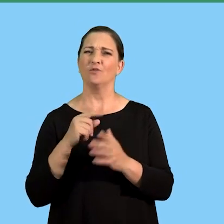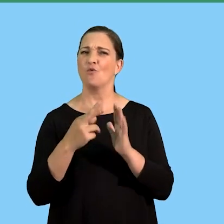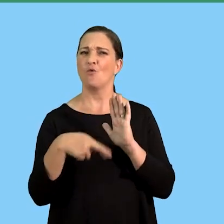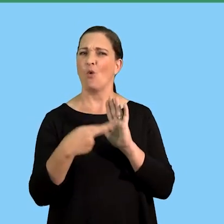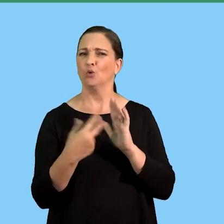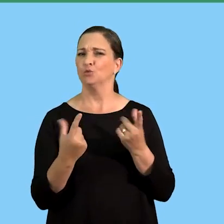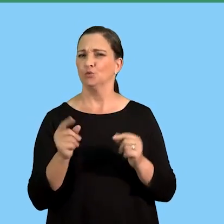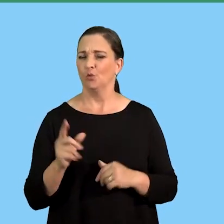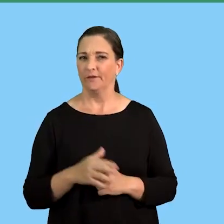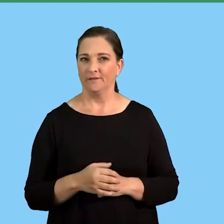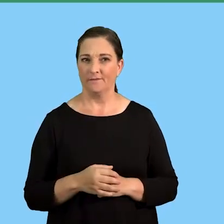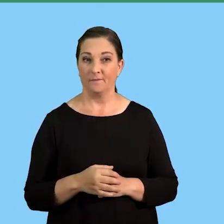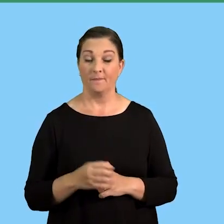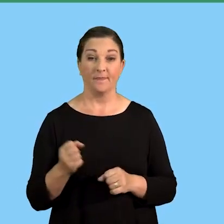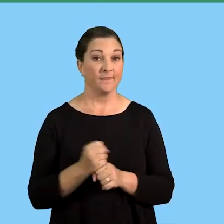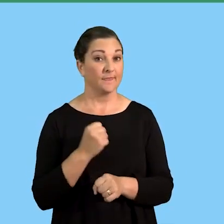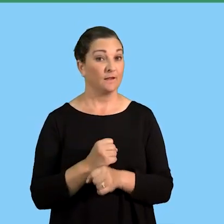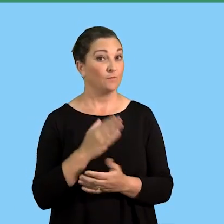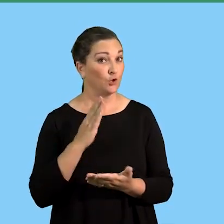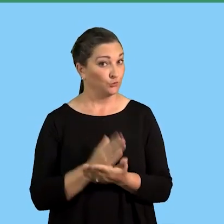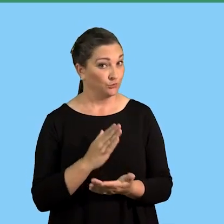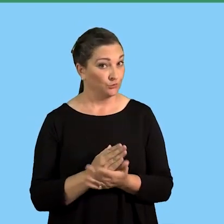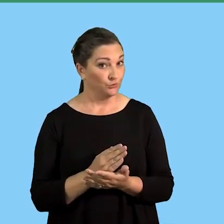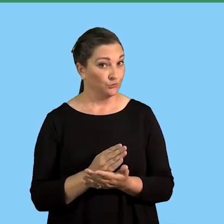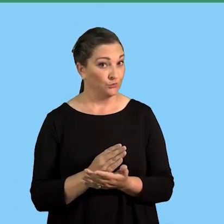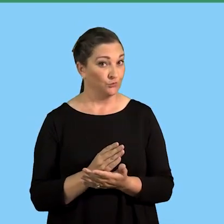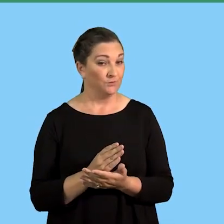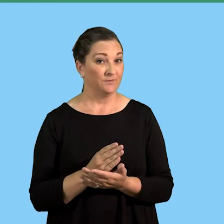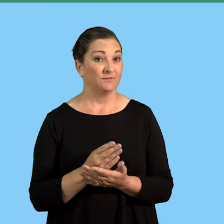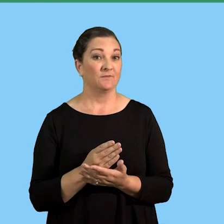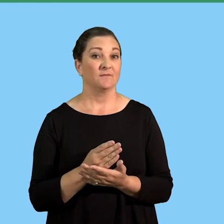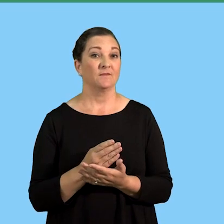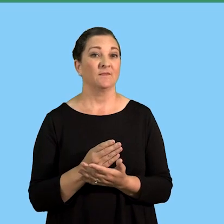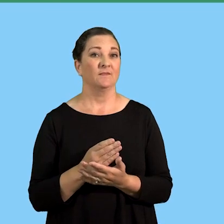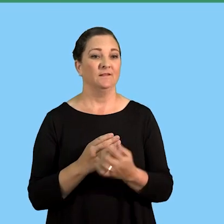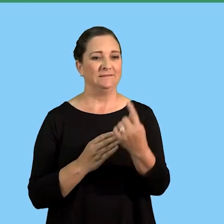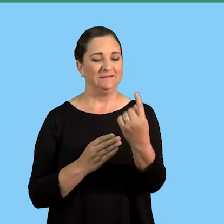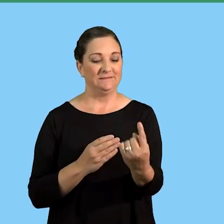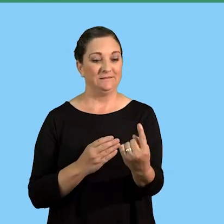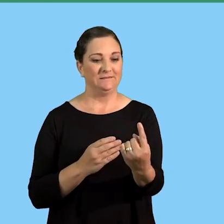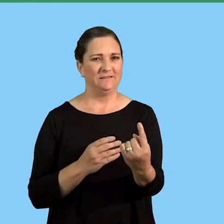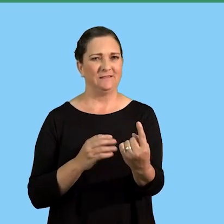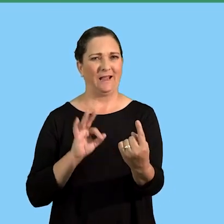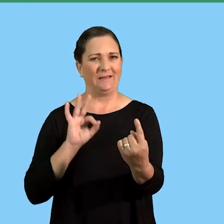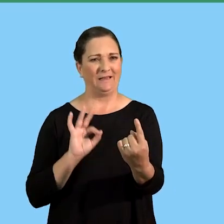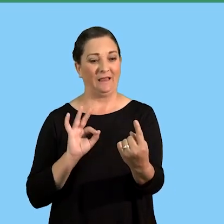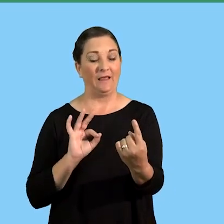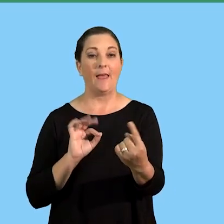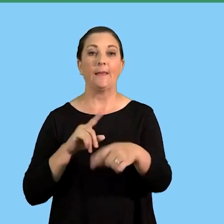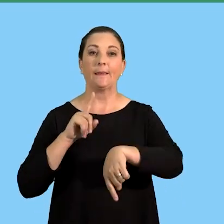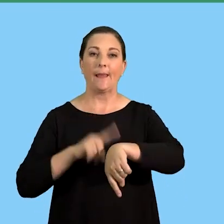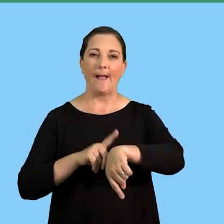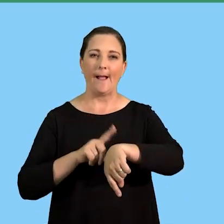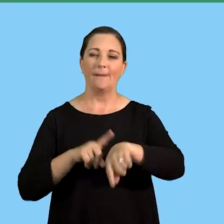an interview? It says there that you must ensure that each candidate is allocated the same amount